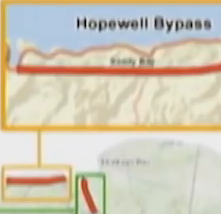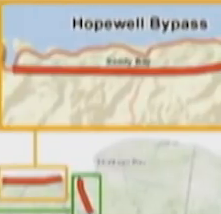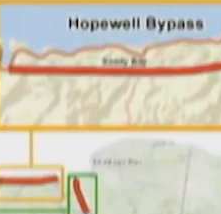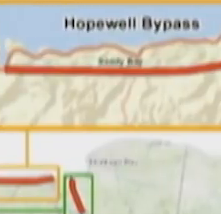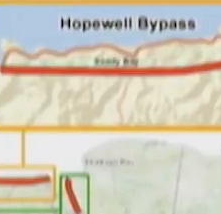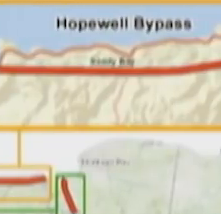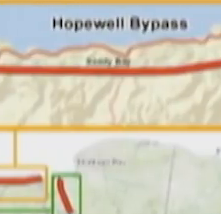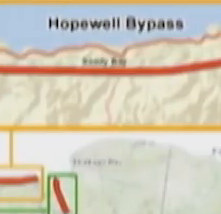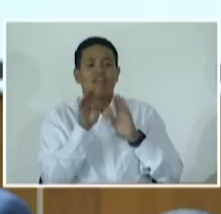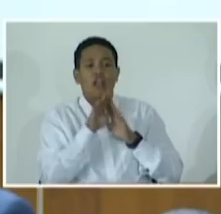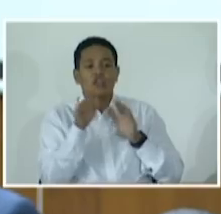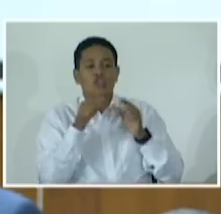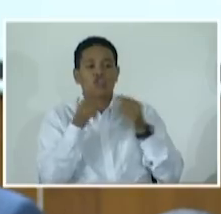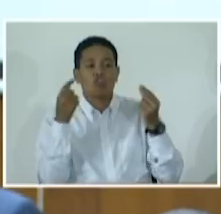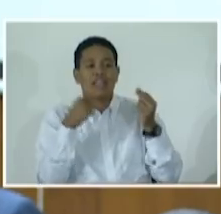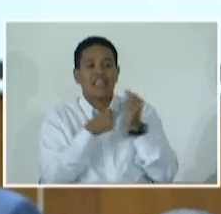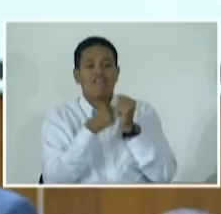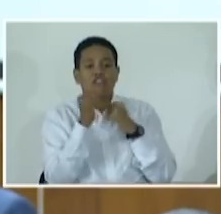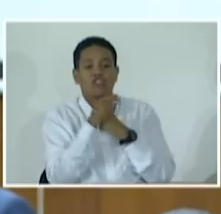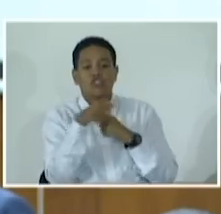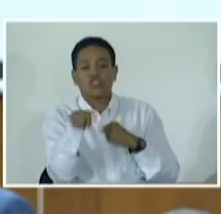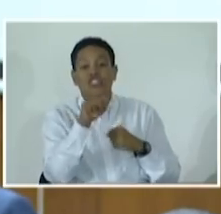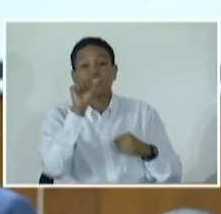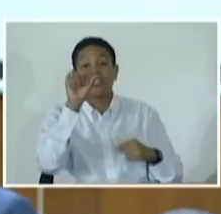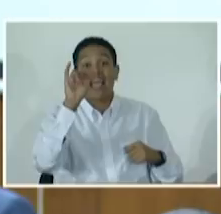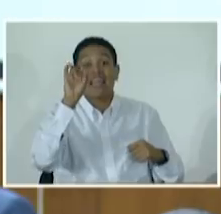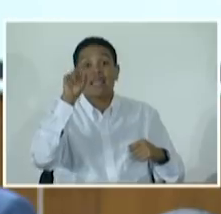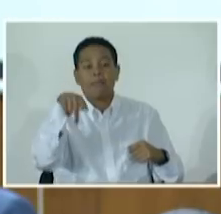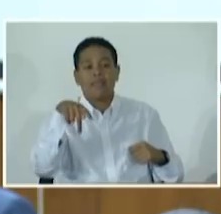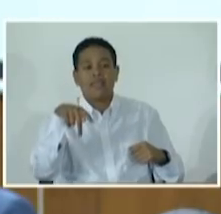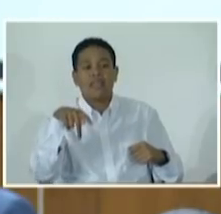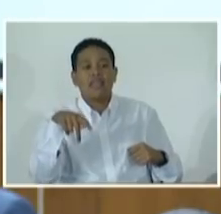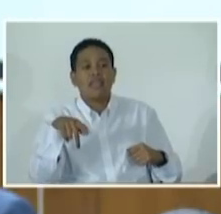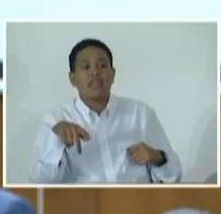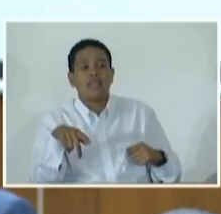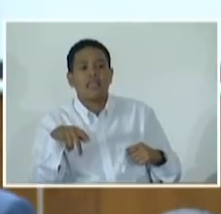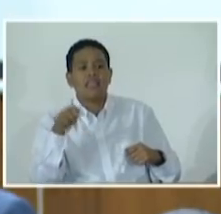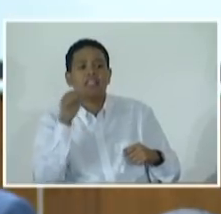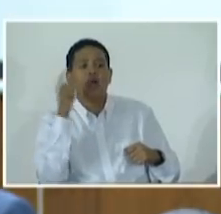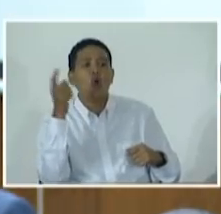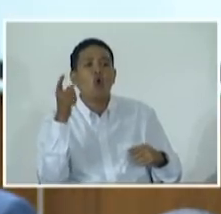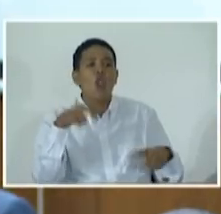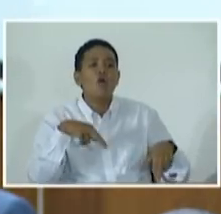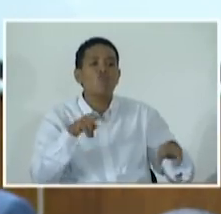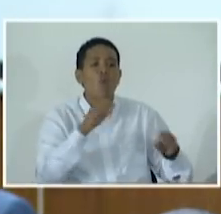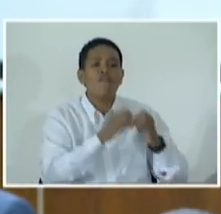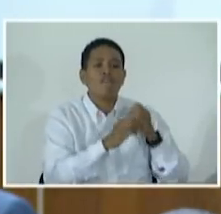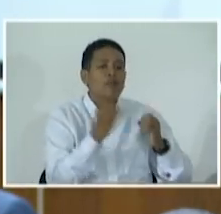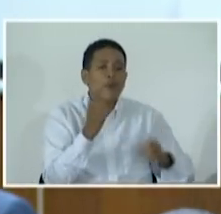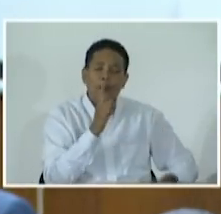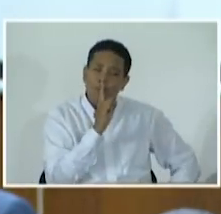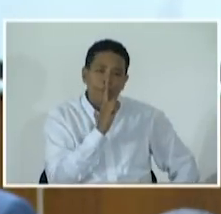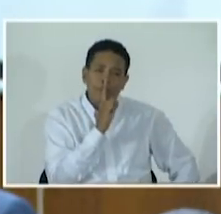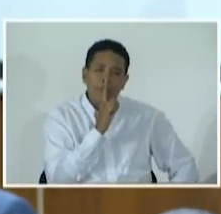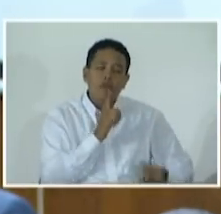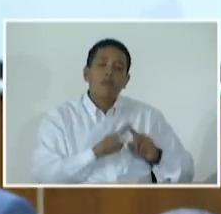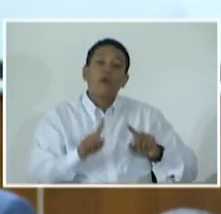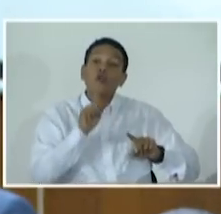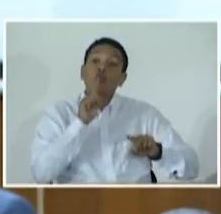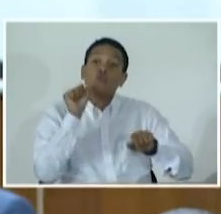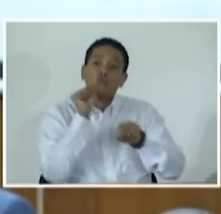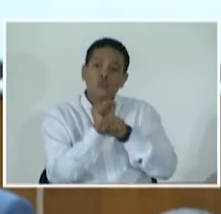Harborview to Yallahs leg. This GIDP is not just a roadwork program, but a